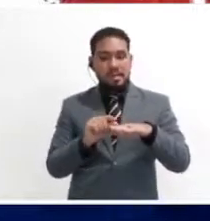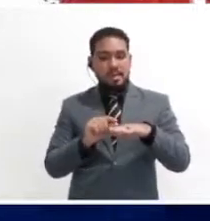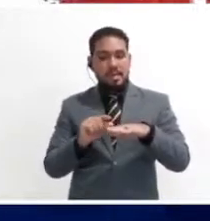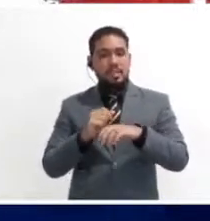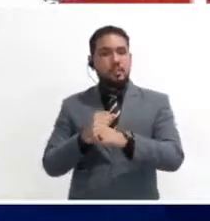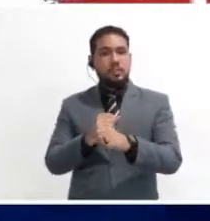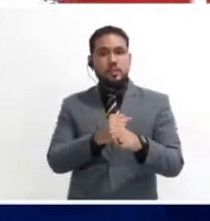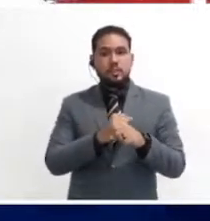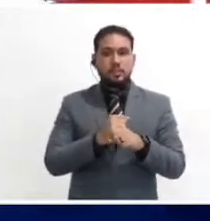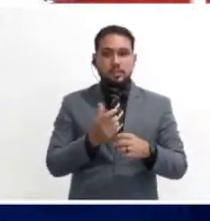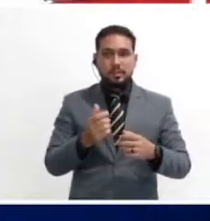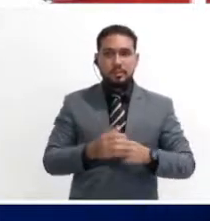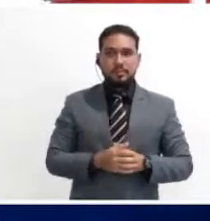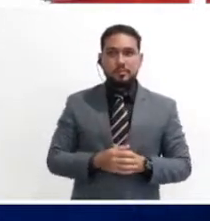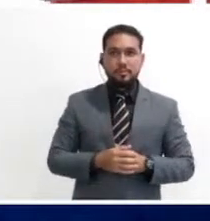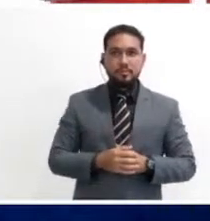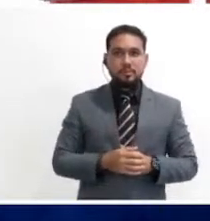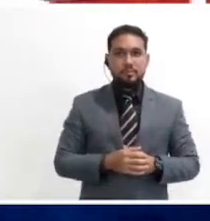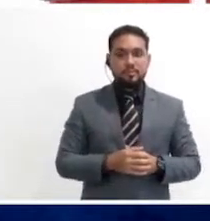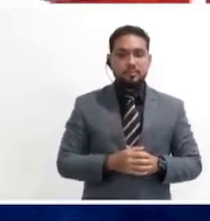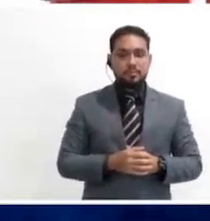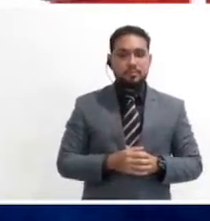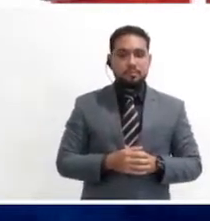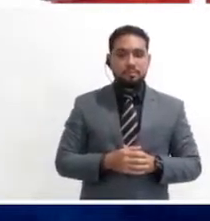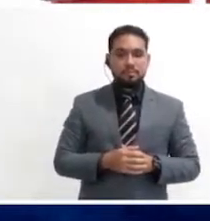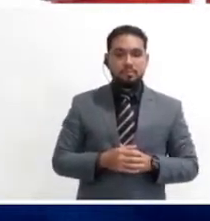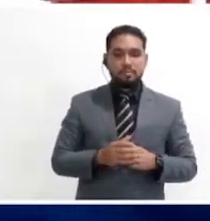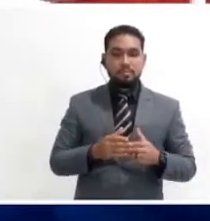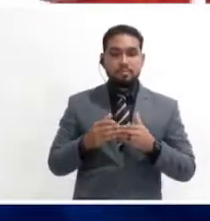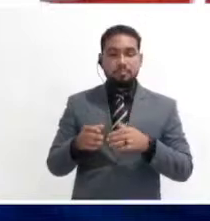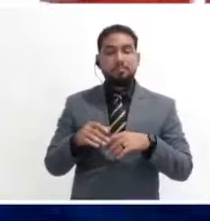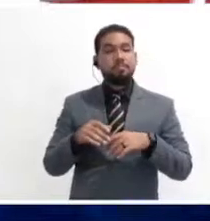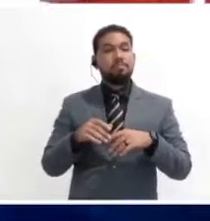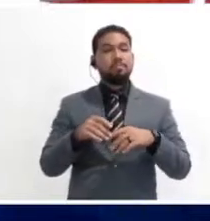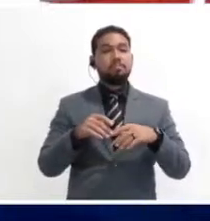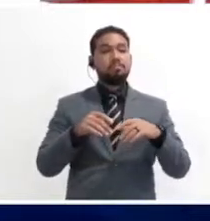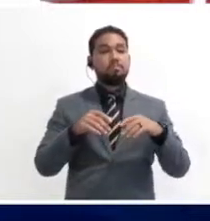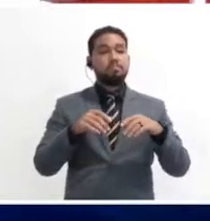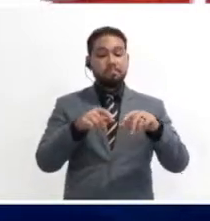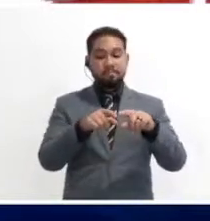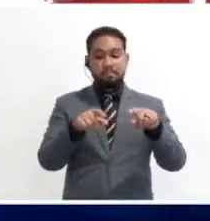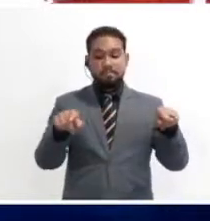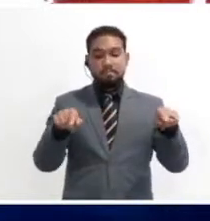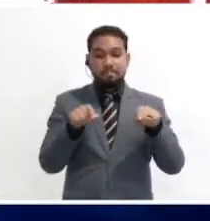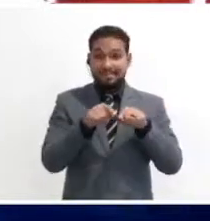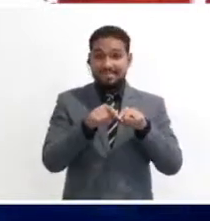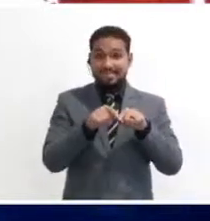So shielding, we just saw an example a second ago. Shielding is required to prevent